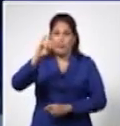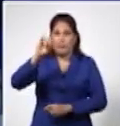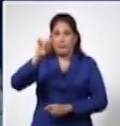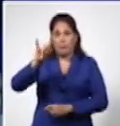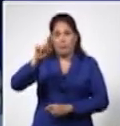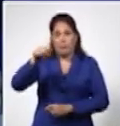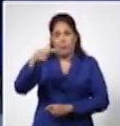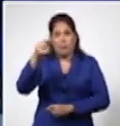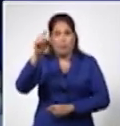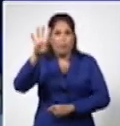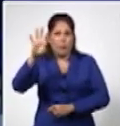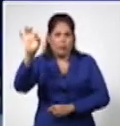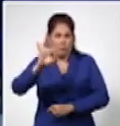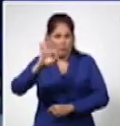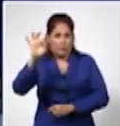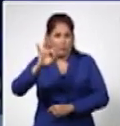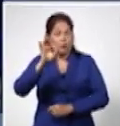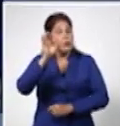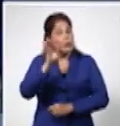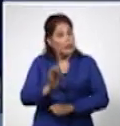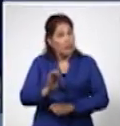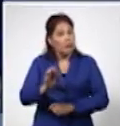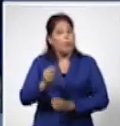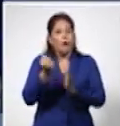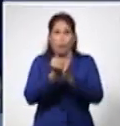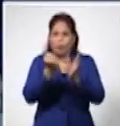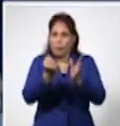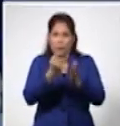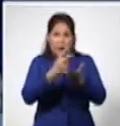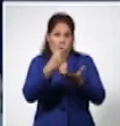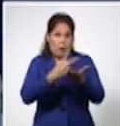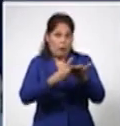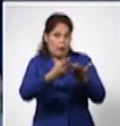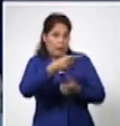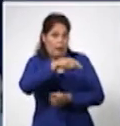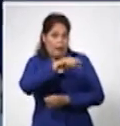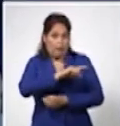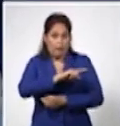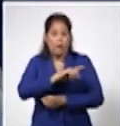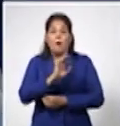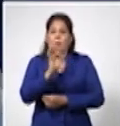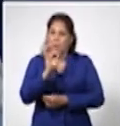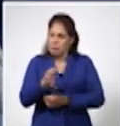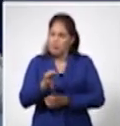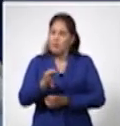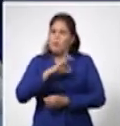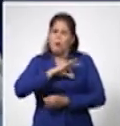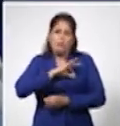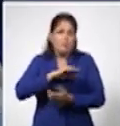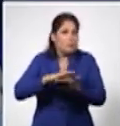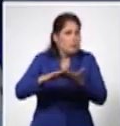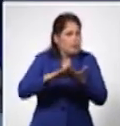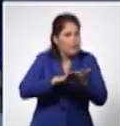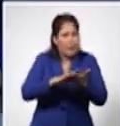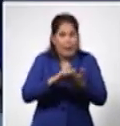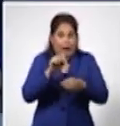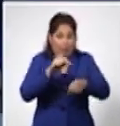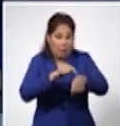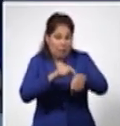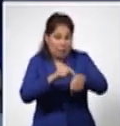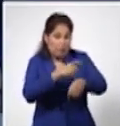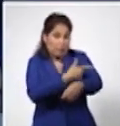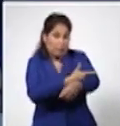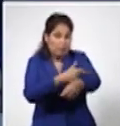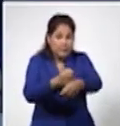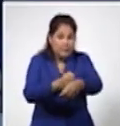9 is yet to be determined. This is something we've been working on and will continue to investigate, because